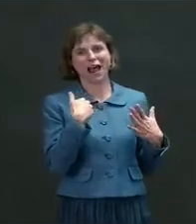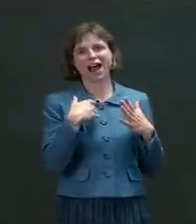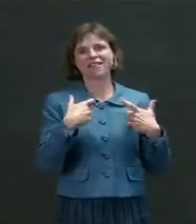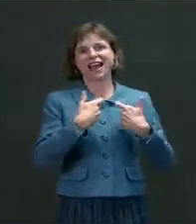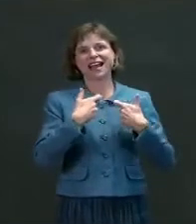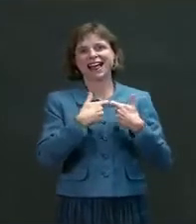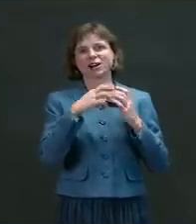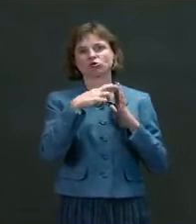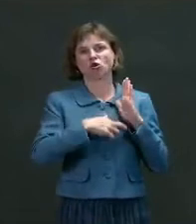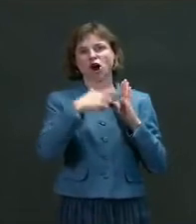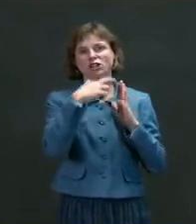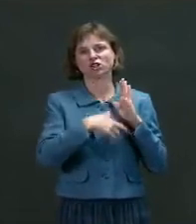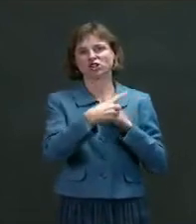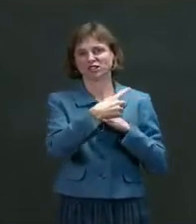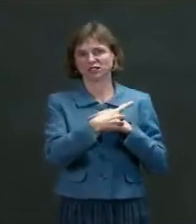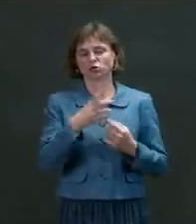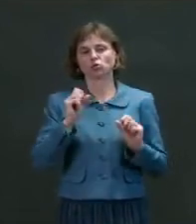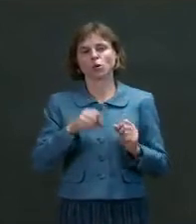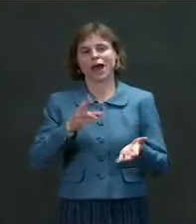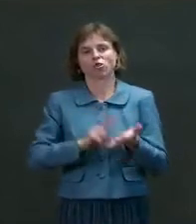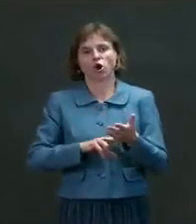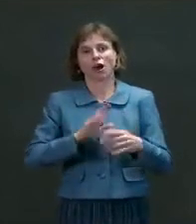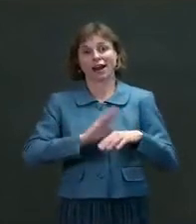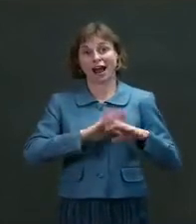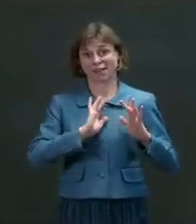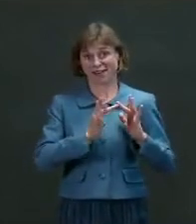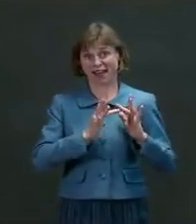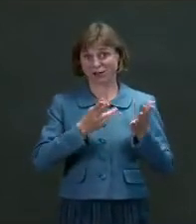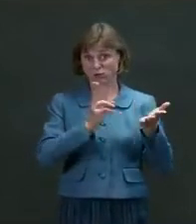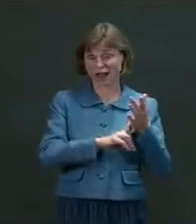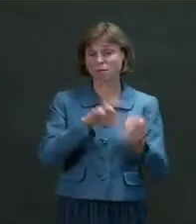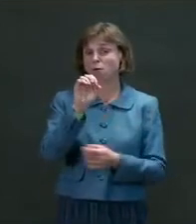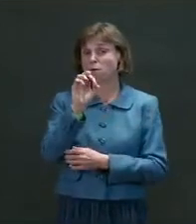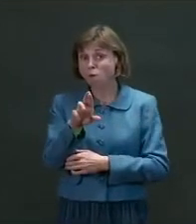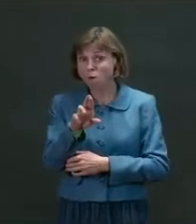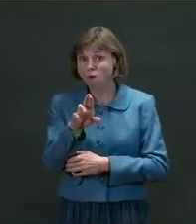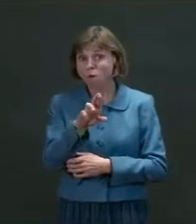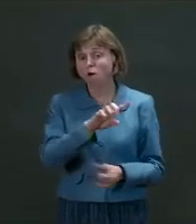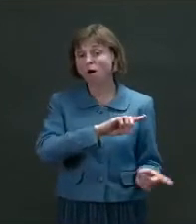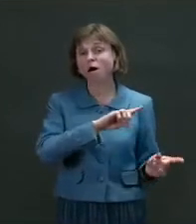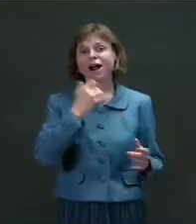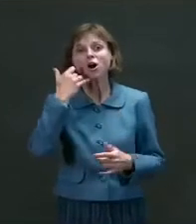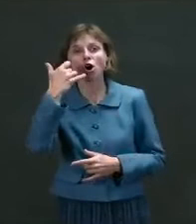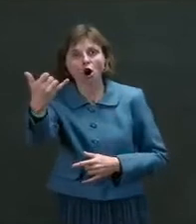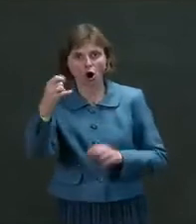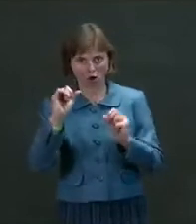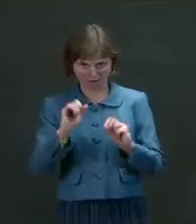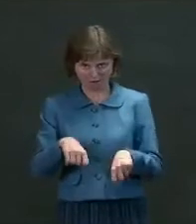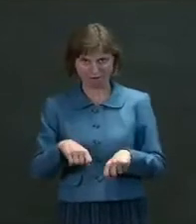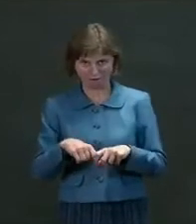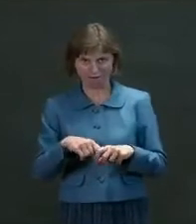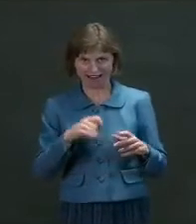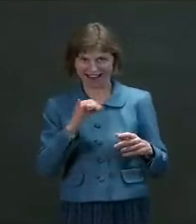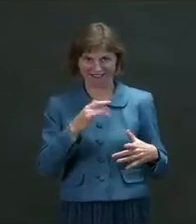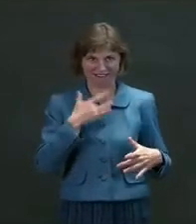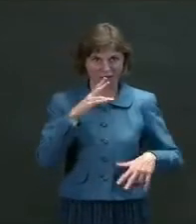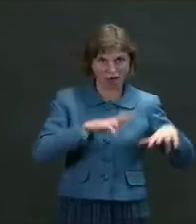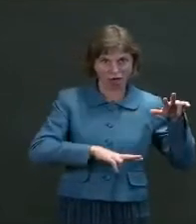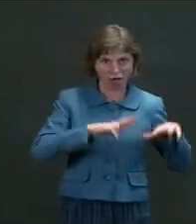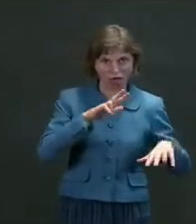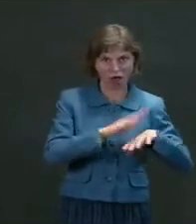system that people can either log in online and sign up, or they can call a call center if they're not comfortable working on the